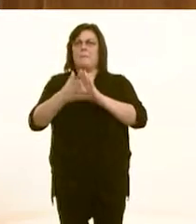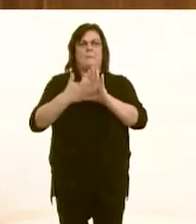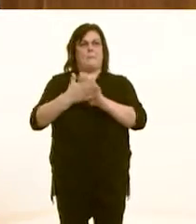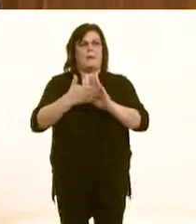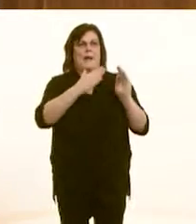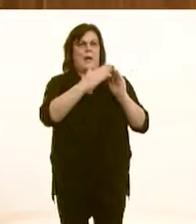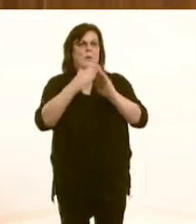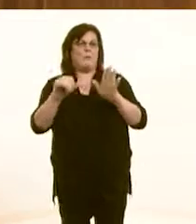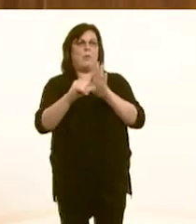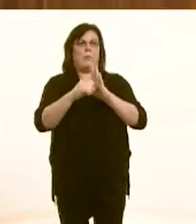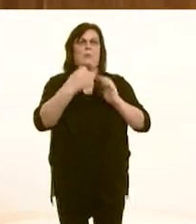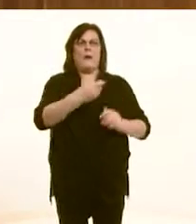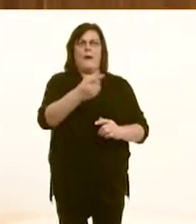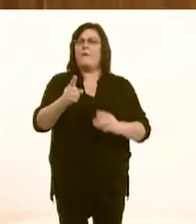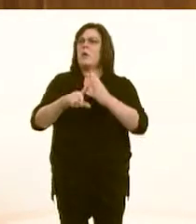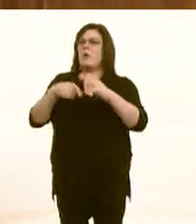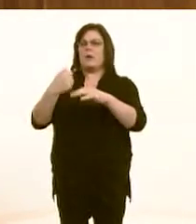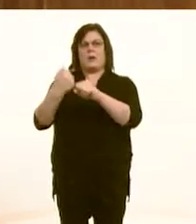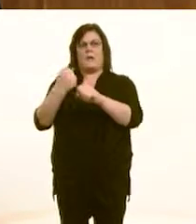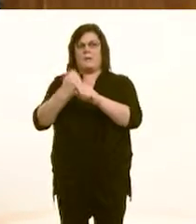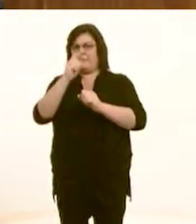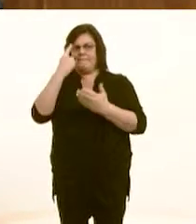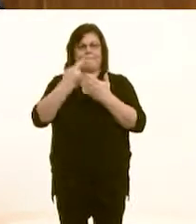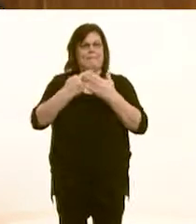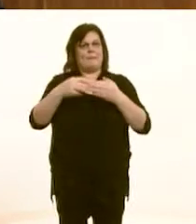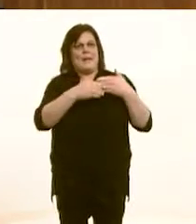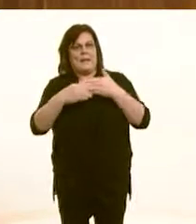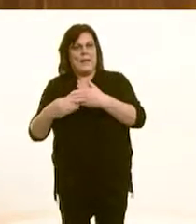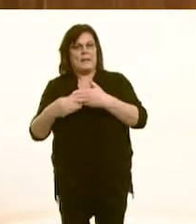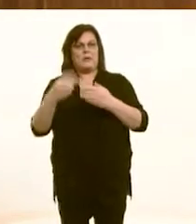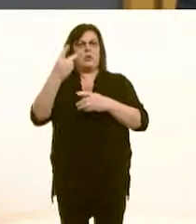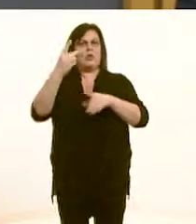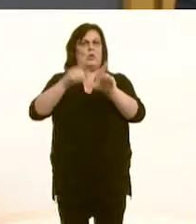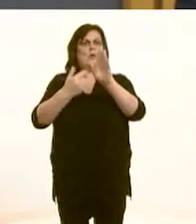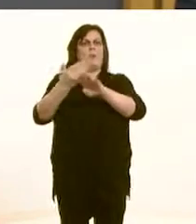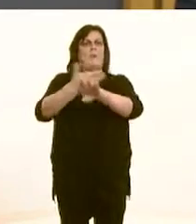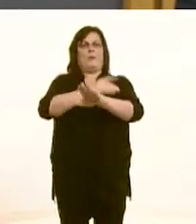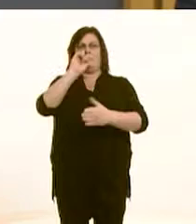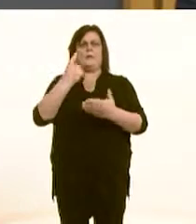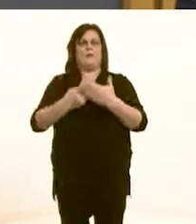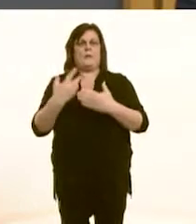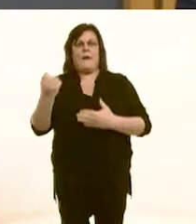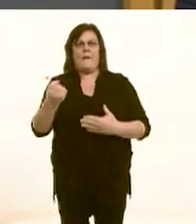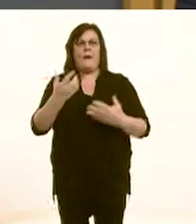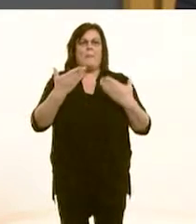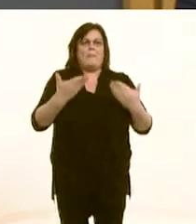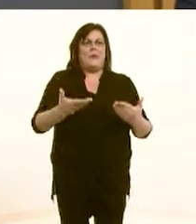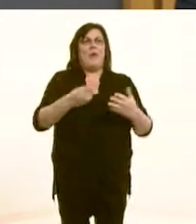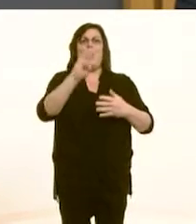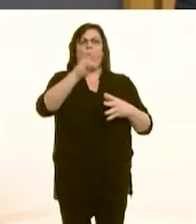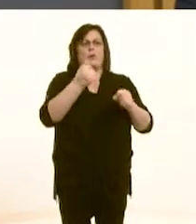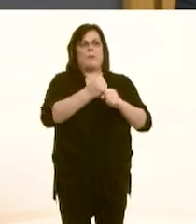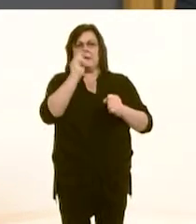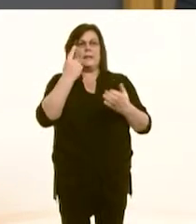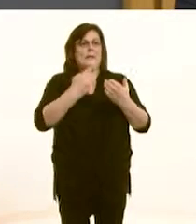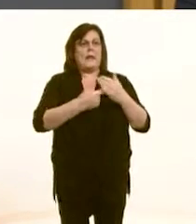and the UK Government announced guidance on the removal of spare room subsidy 2 years before it went, did Welsh Government cut the supply of new